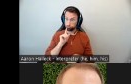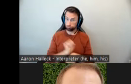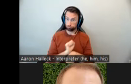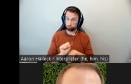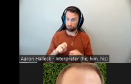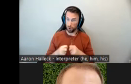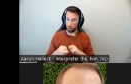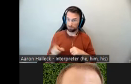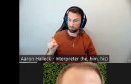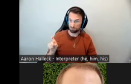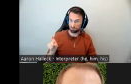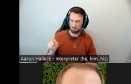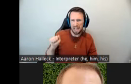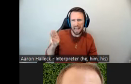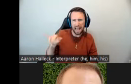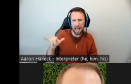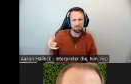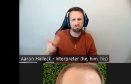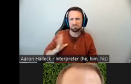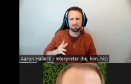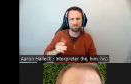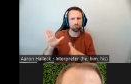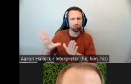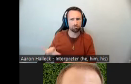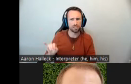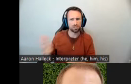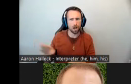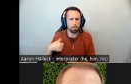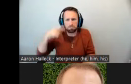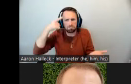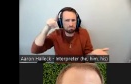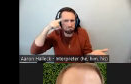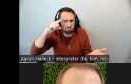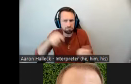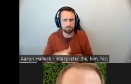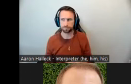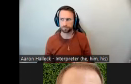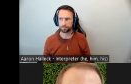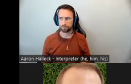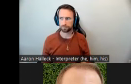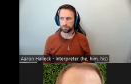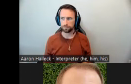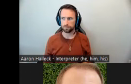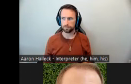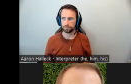doing a great job? So really, why are we doing this? Jeff?